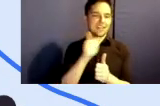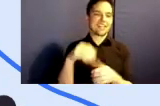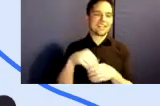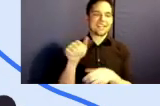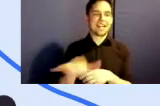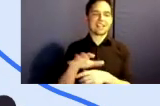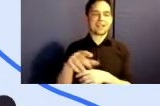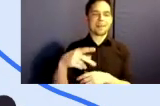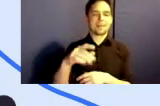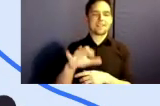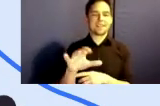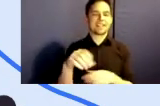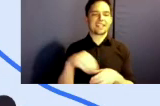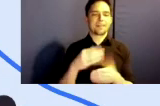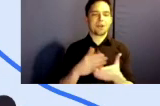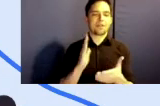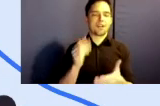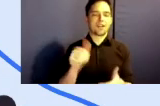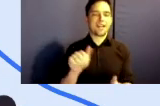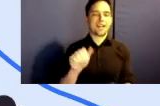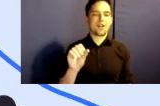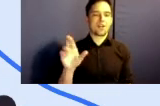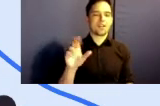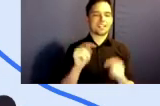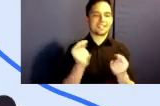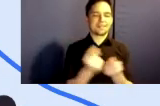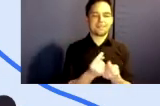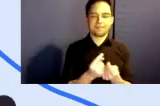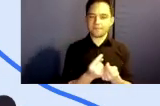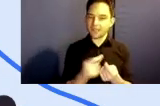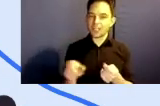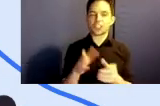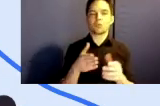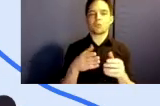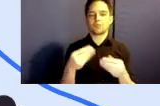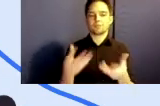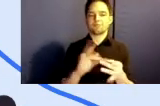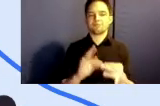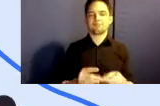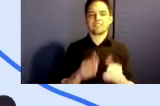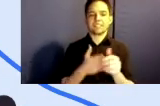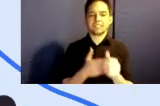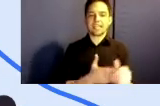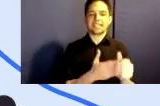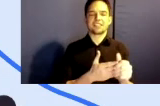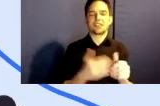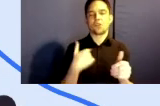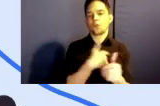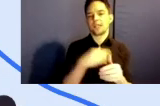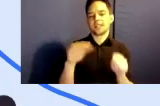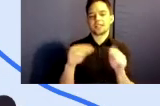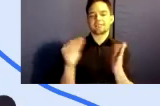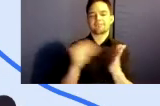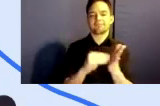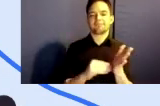REGA team. And she's going to take us through some of the guidance we developed collectively for this webinar. Over to